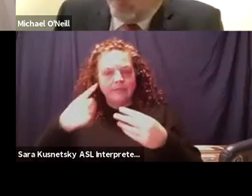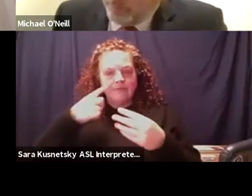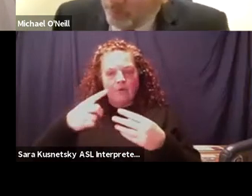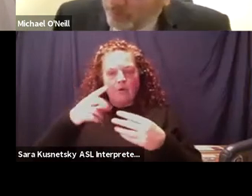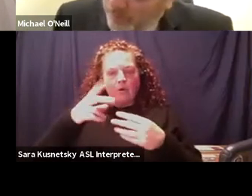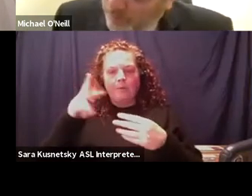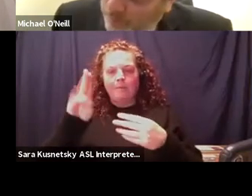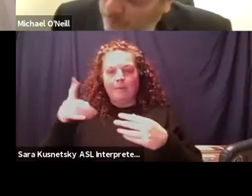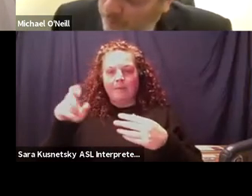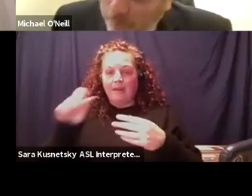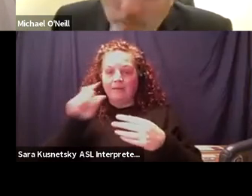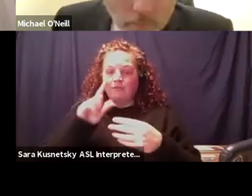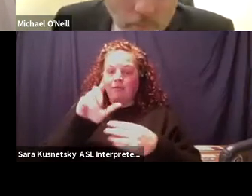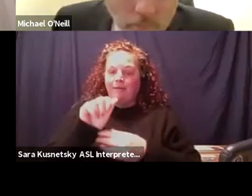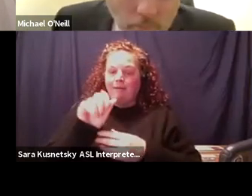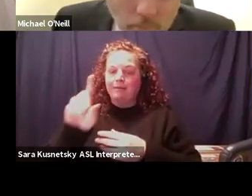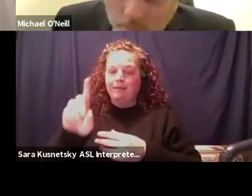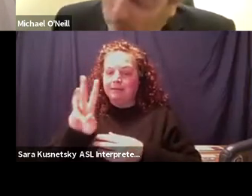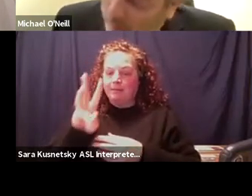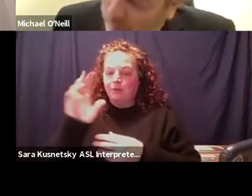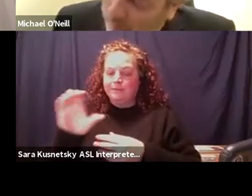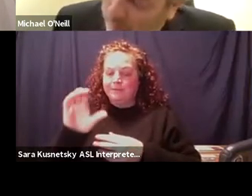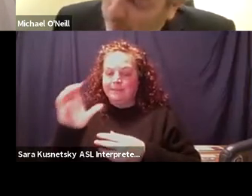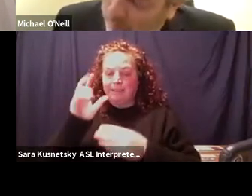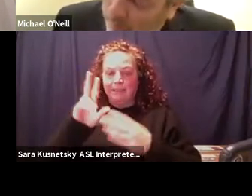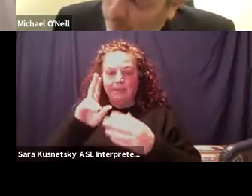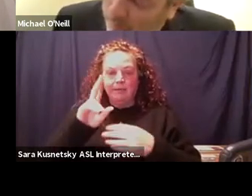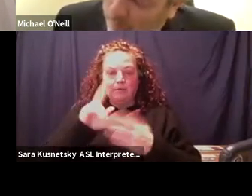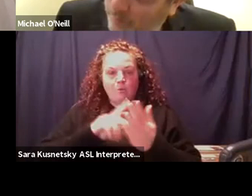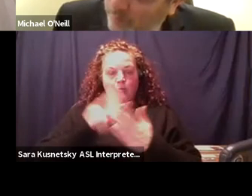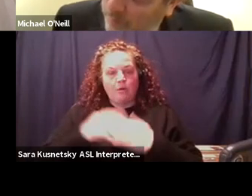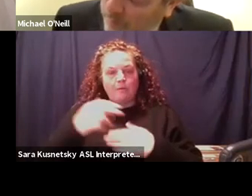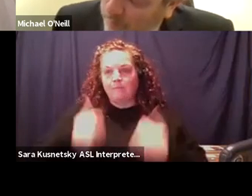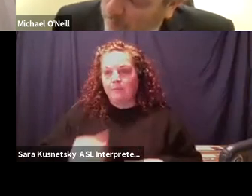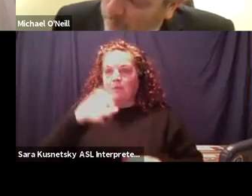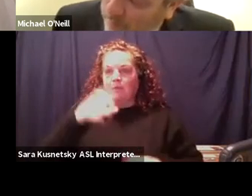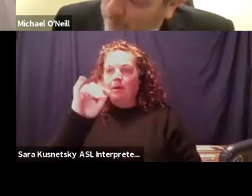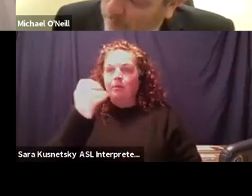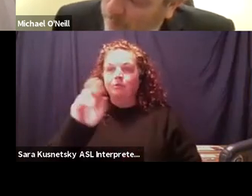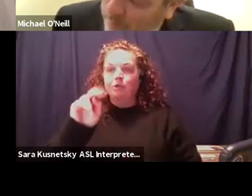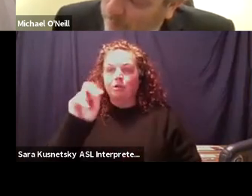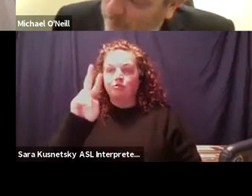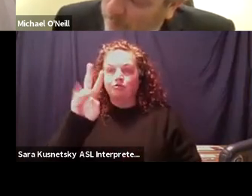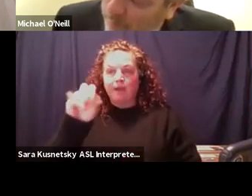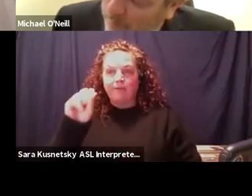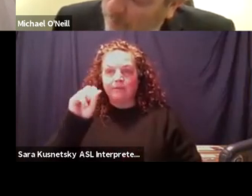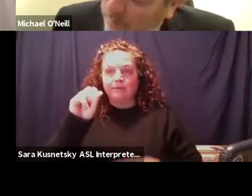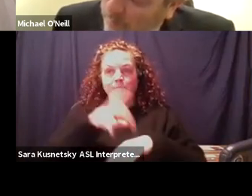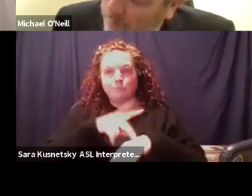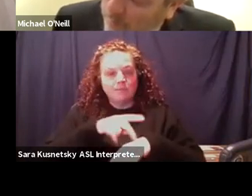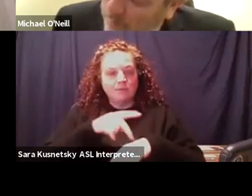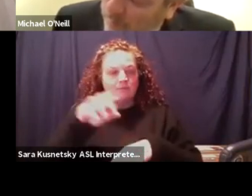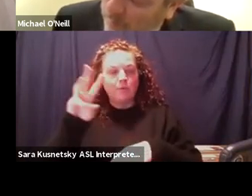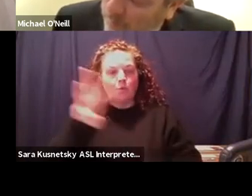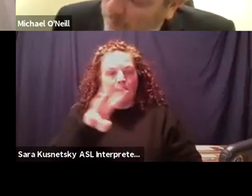to the AWC program within my school. My name is John Travis. I'm the principal of the Orenberger School in West Roxbury and